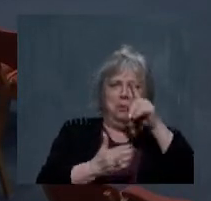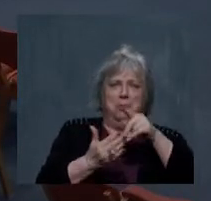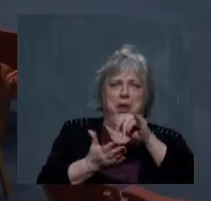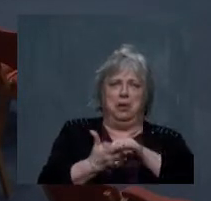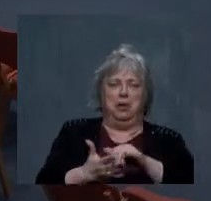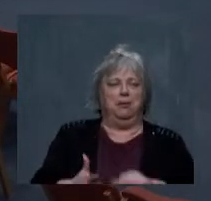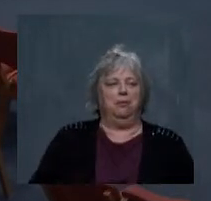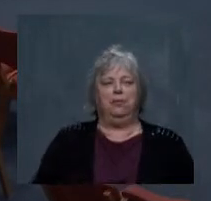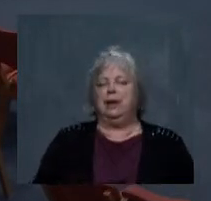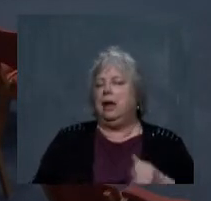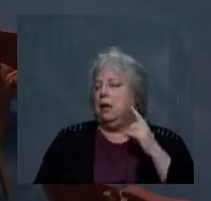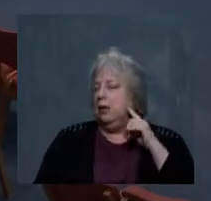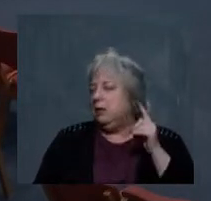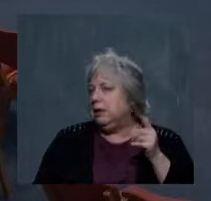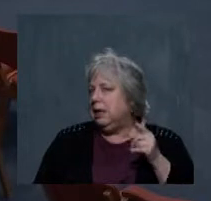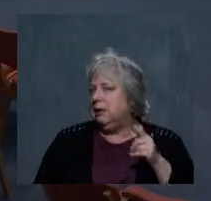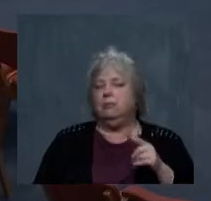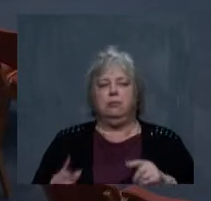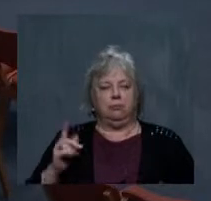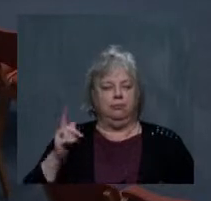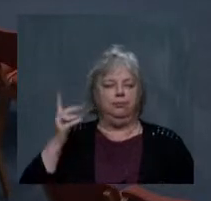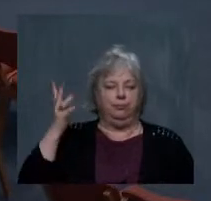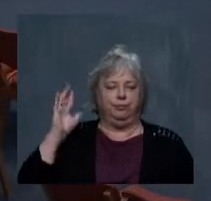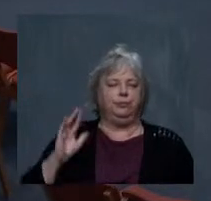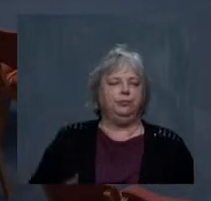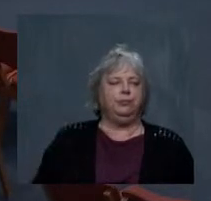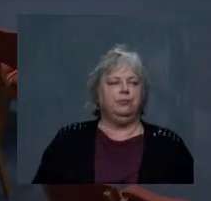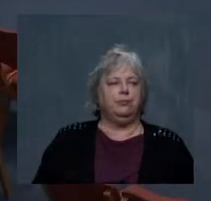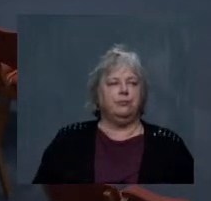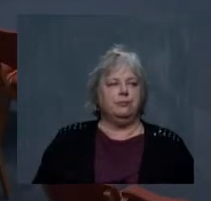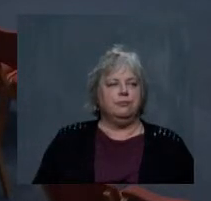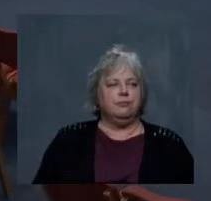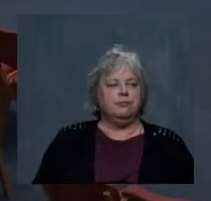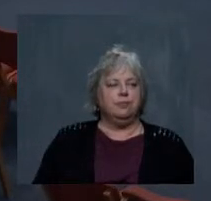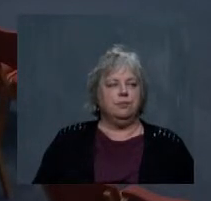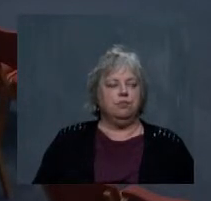now, did I hear a second to the motion? Okay.